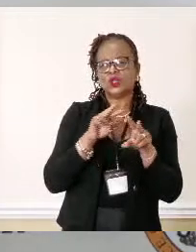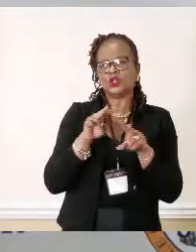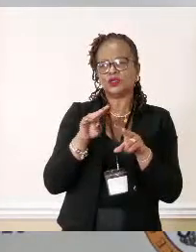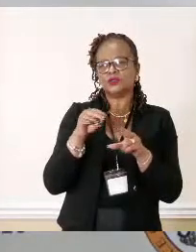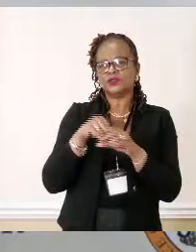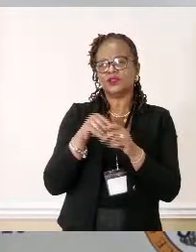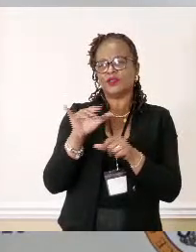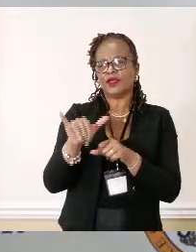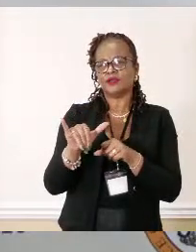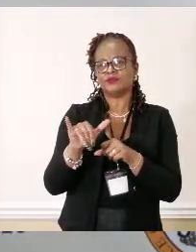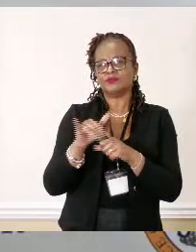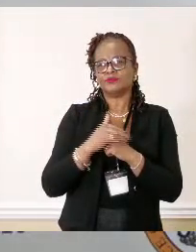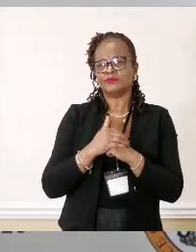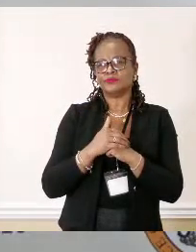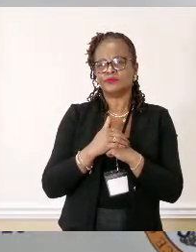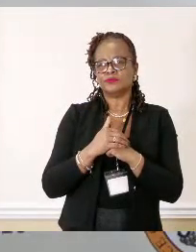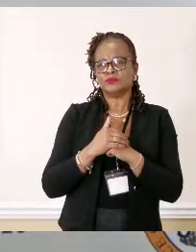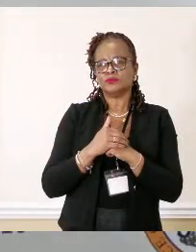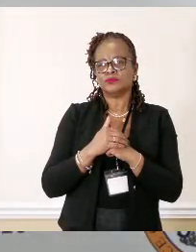that.